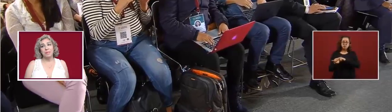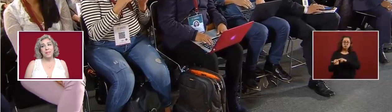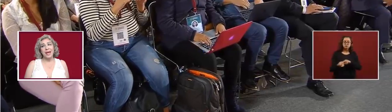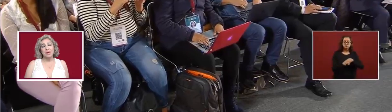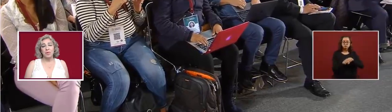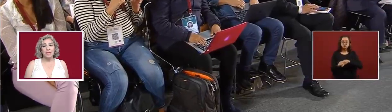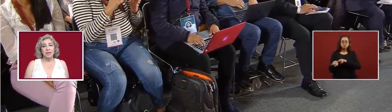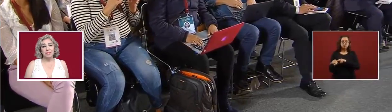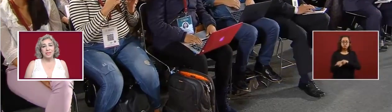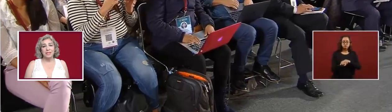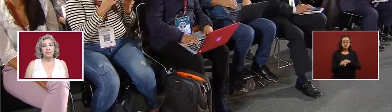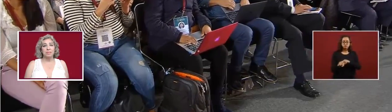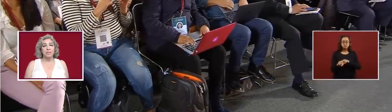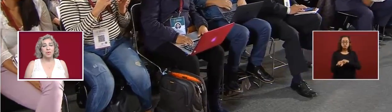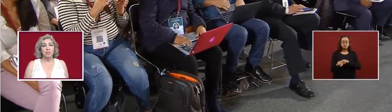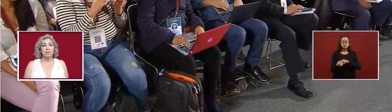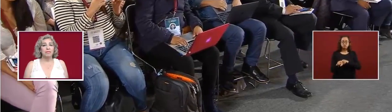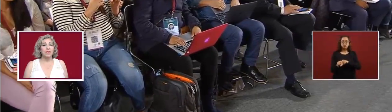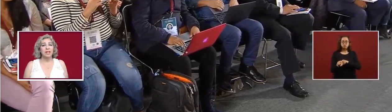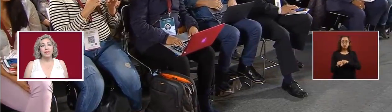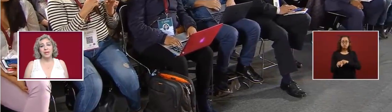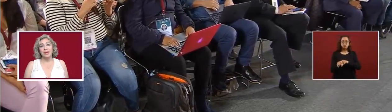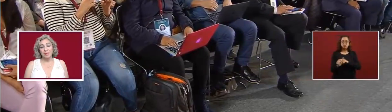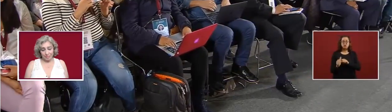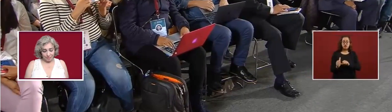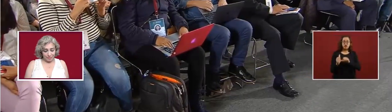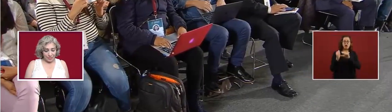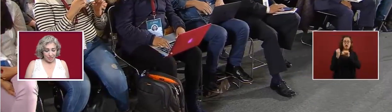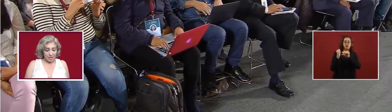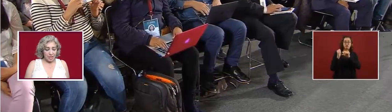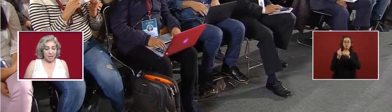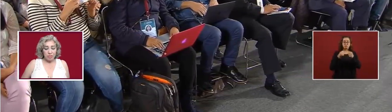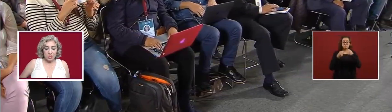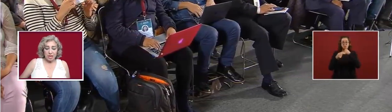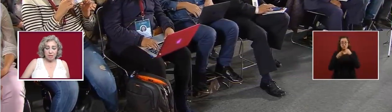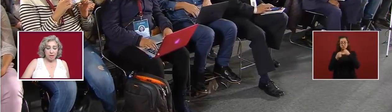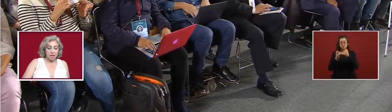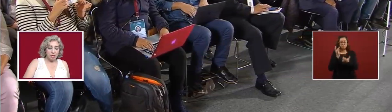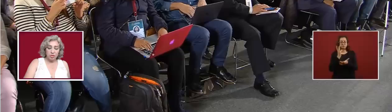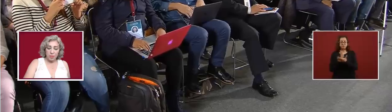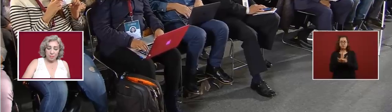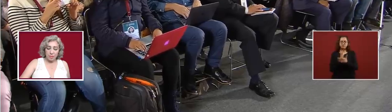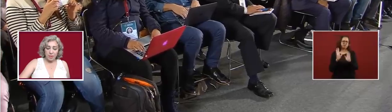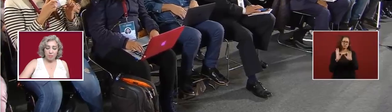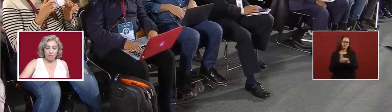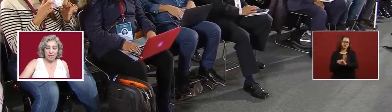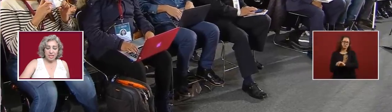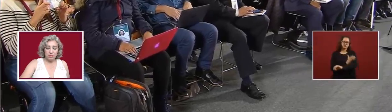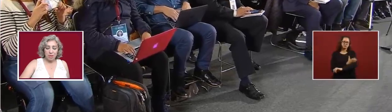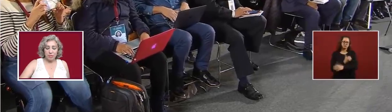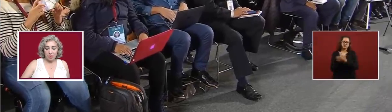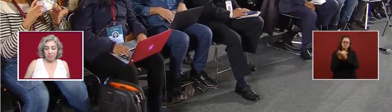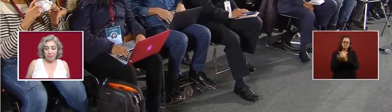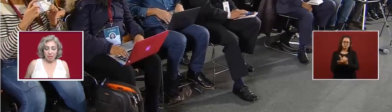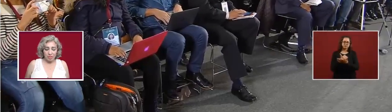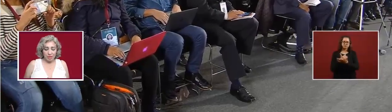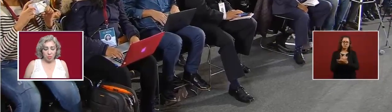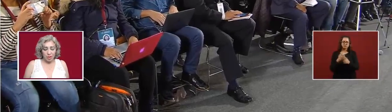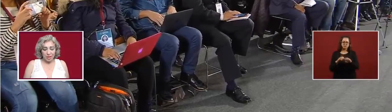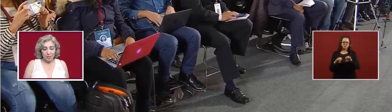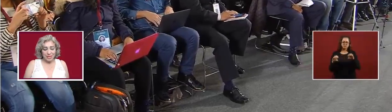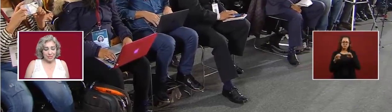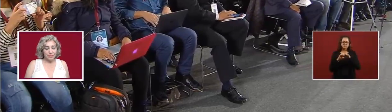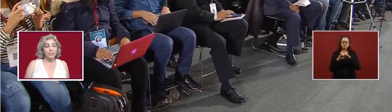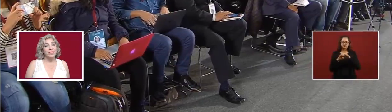and in the back one that was following. It was not newspaper people, but just people that were following